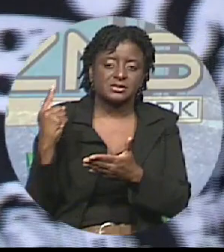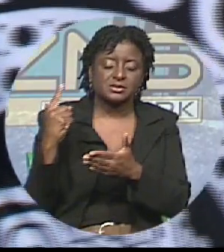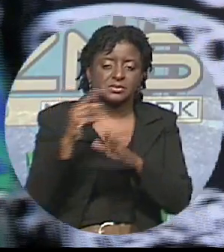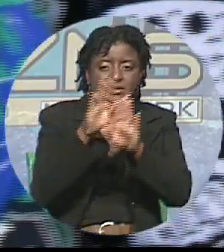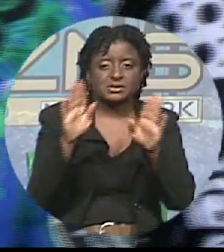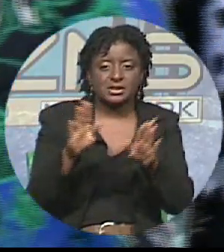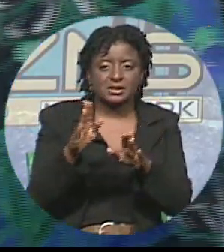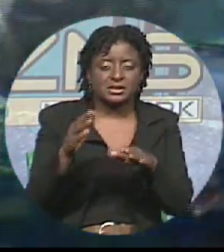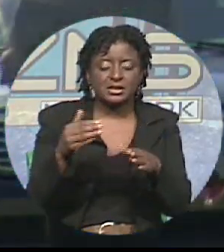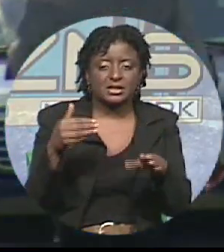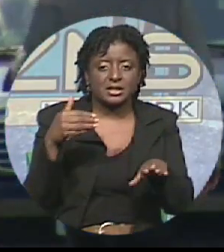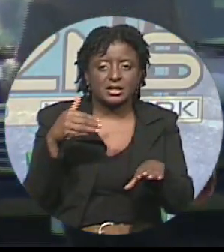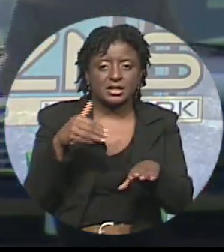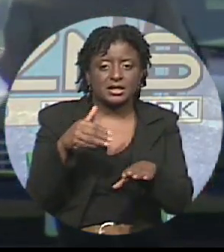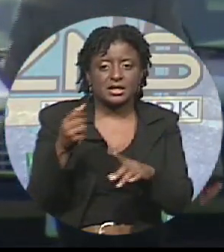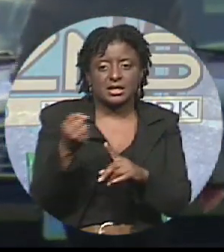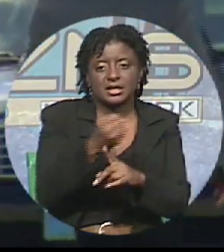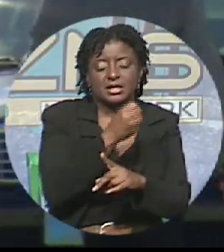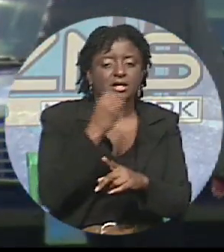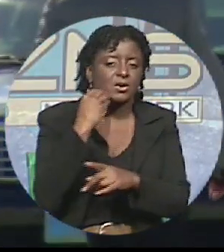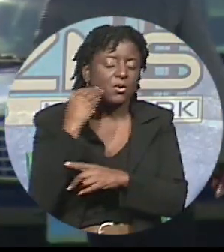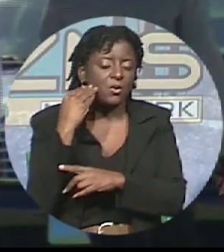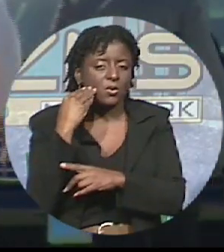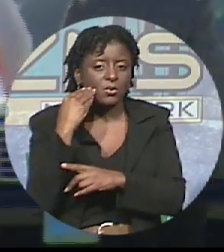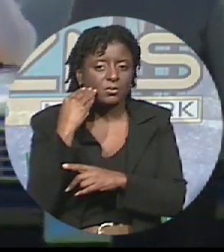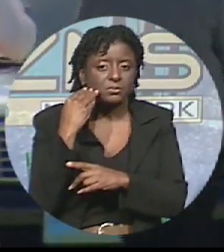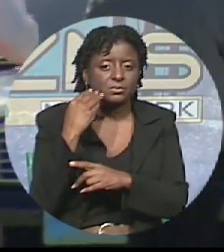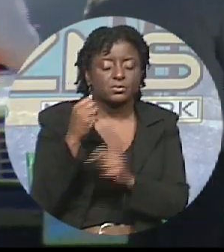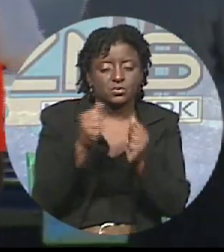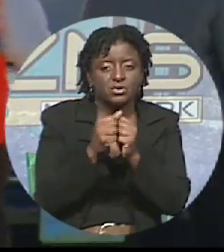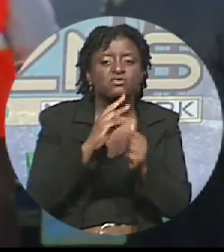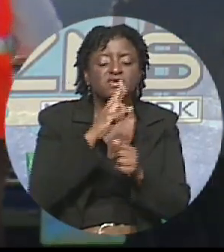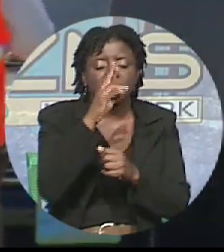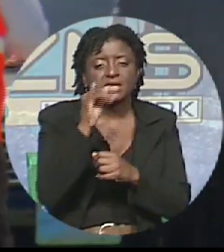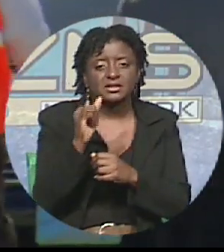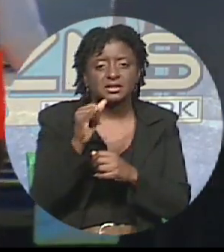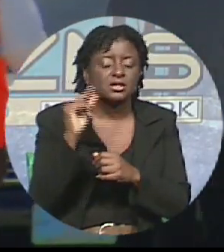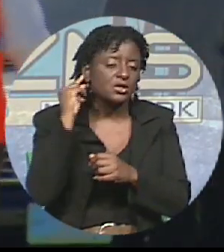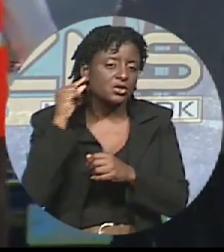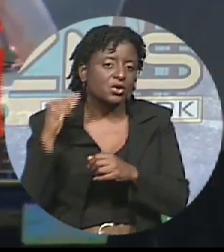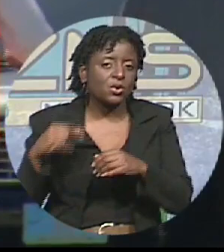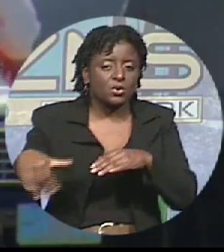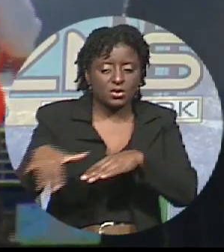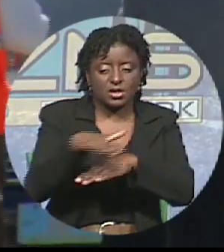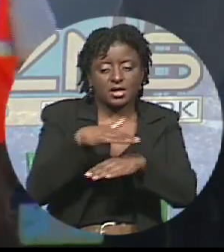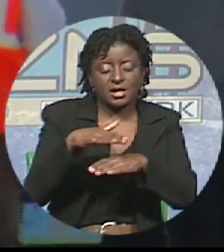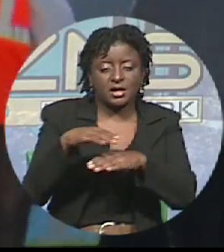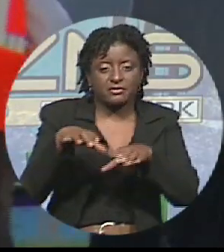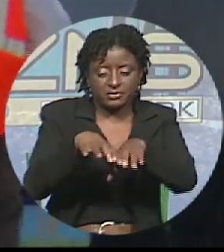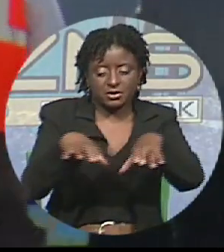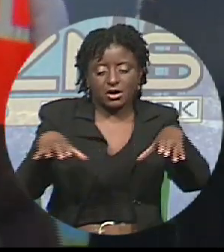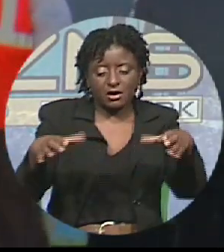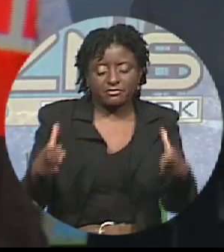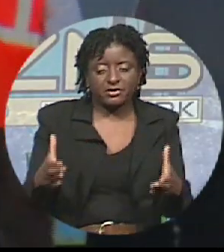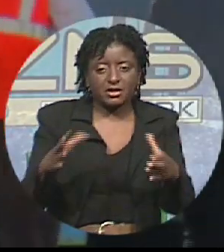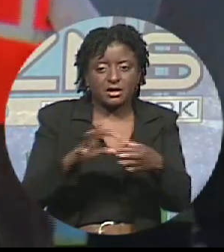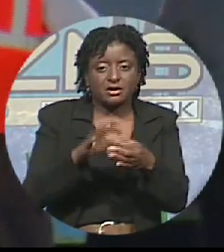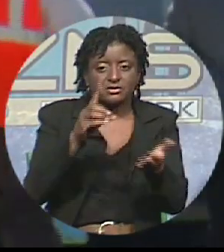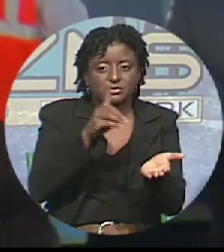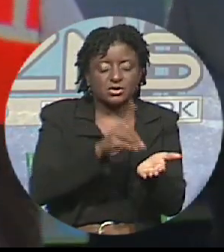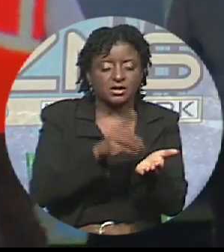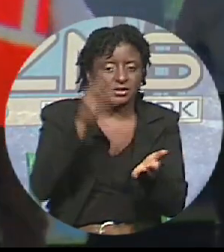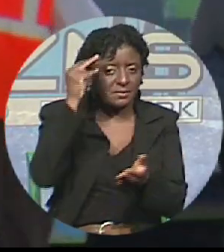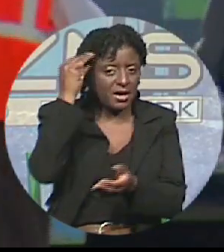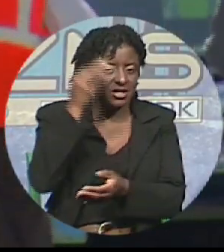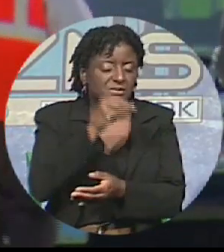dose of reality. The gold-draped coffin of Dr. Myles Munroe emerged from a Sky Bahamas flight which also